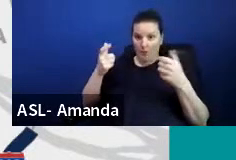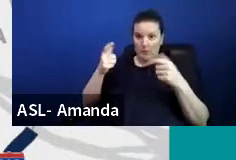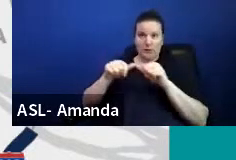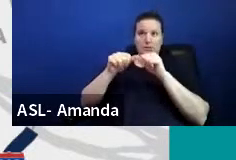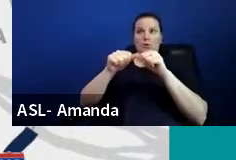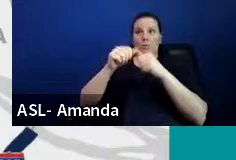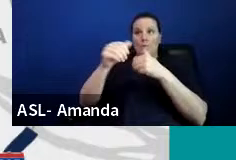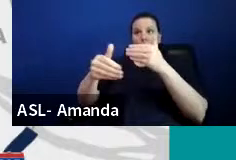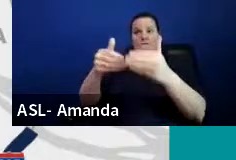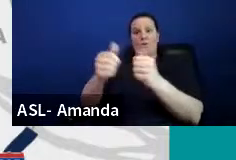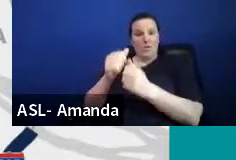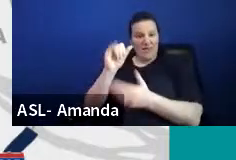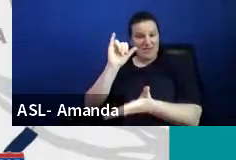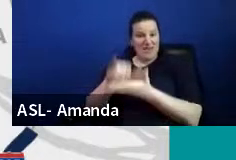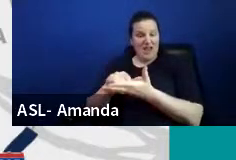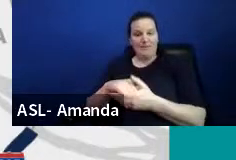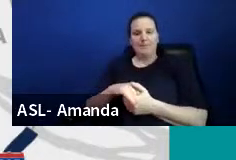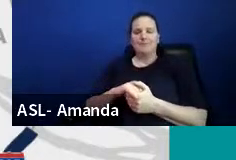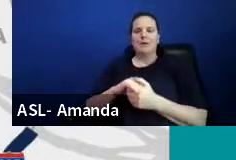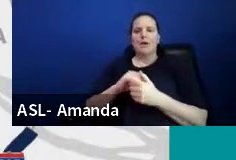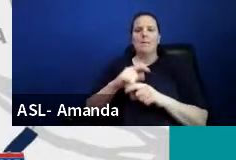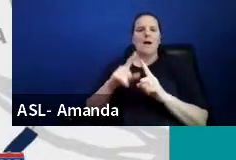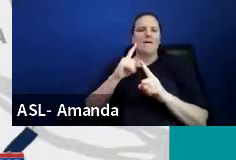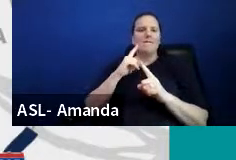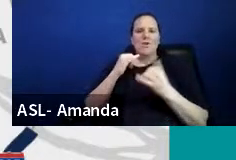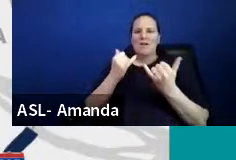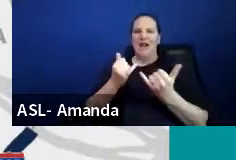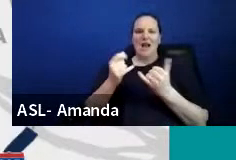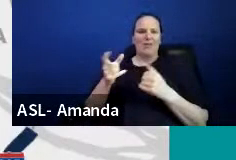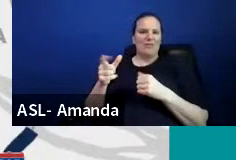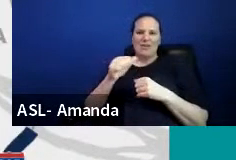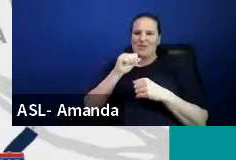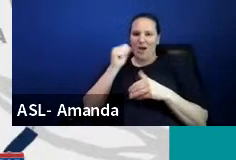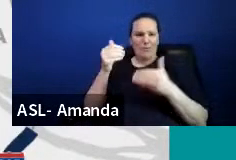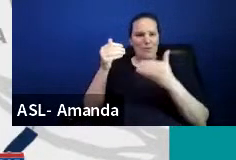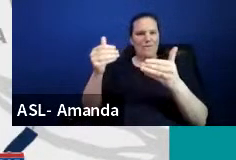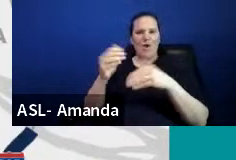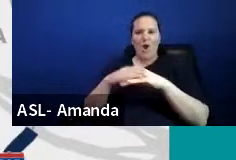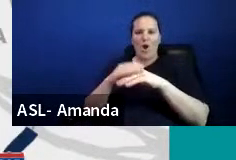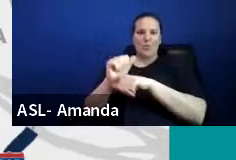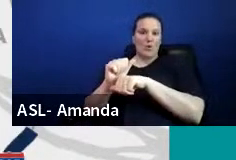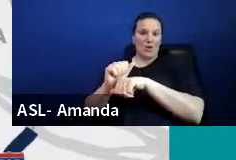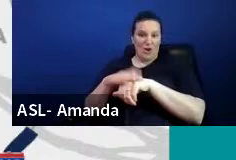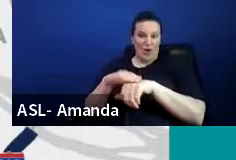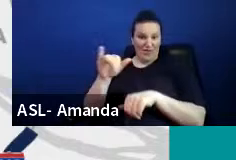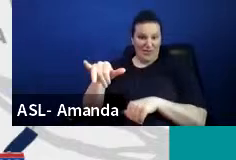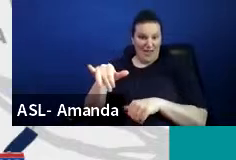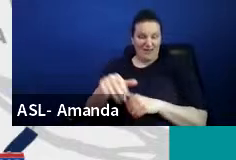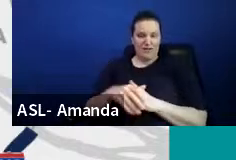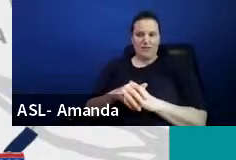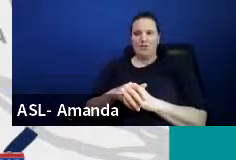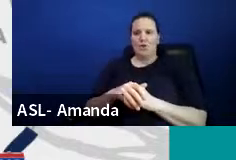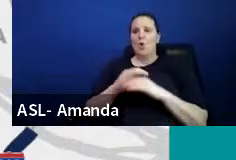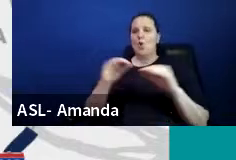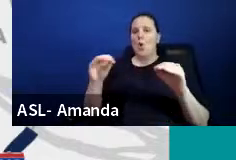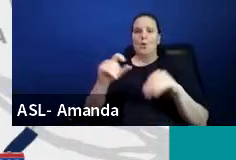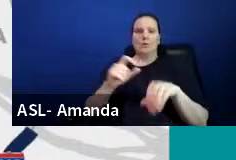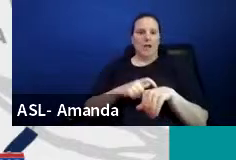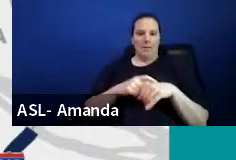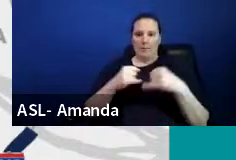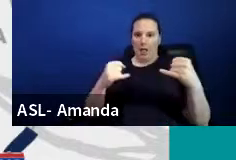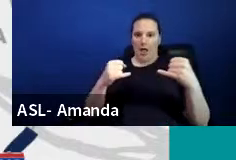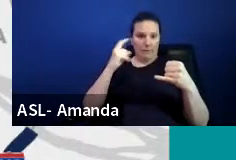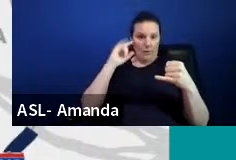continue moving forward with it. But for now, they aren't moving forward on working on that. And so there is no timeline for that